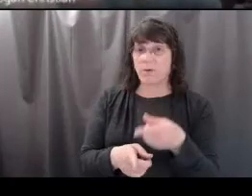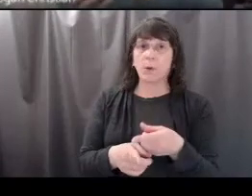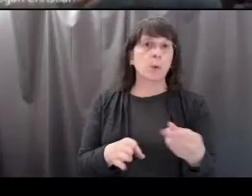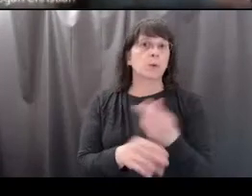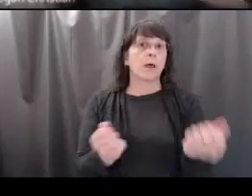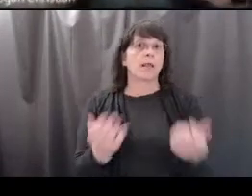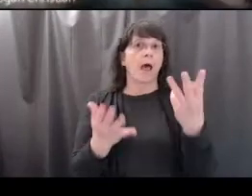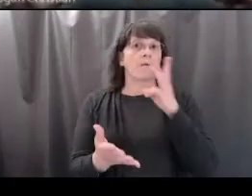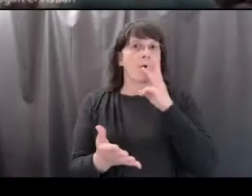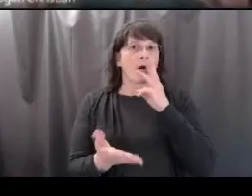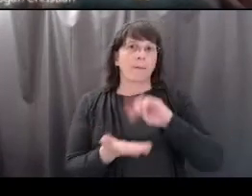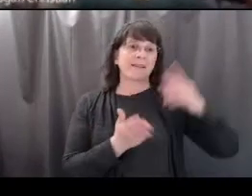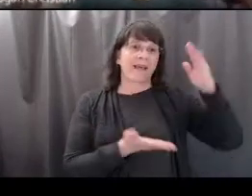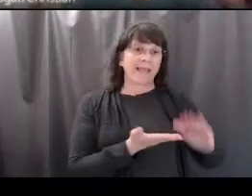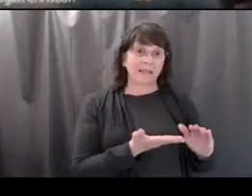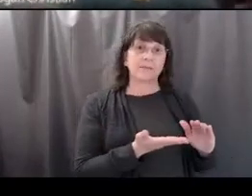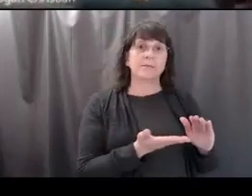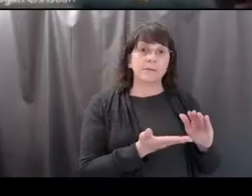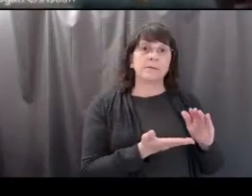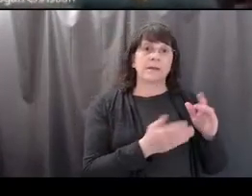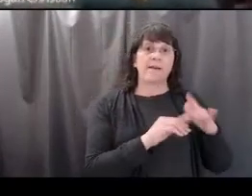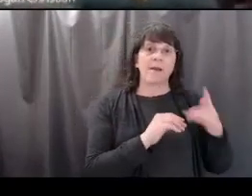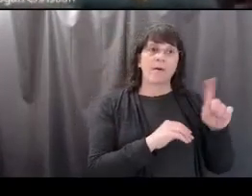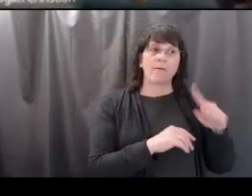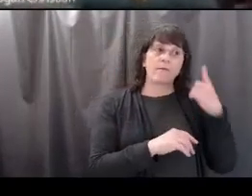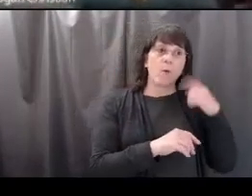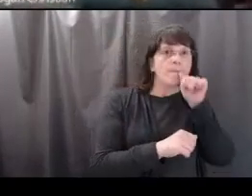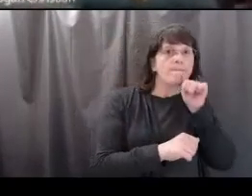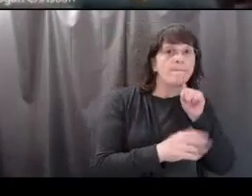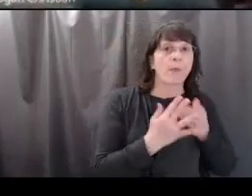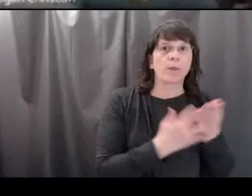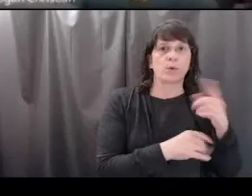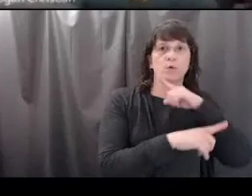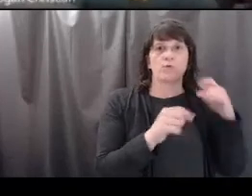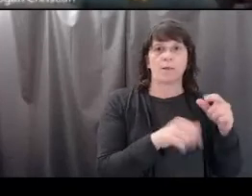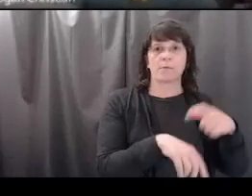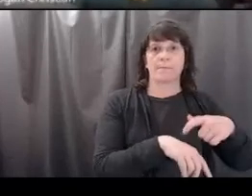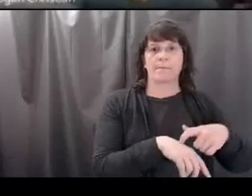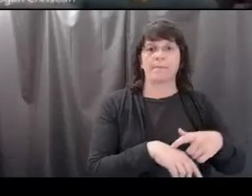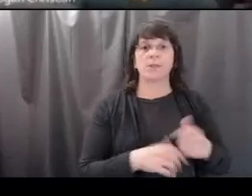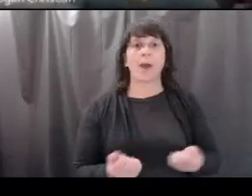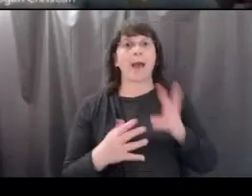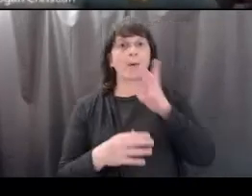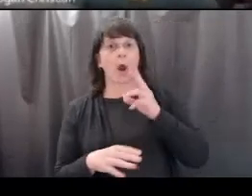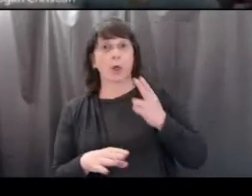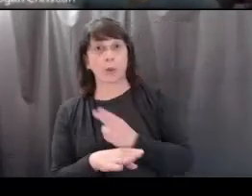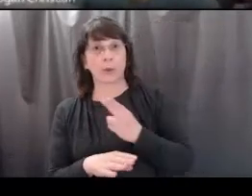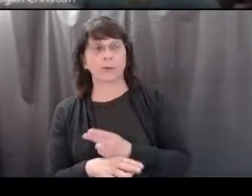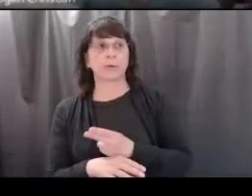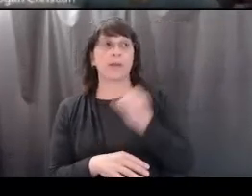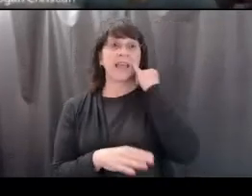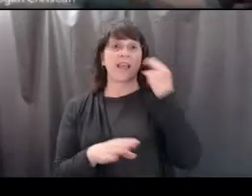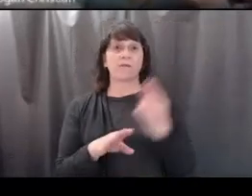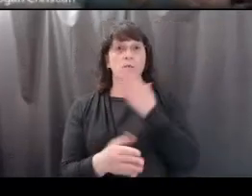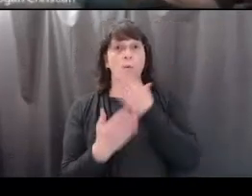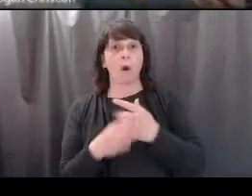less available for weathering droughts. So the amount of water we use and how wisely we use that water